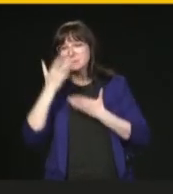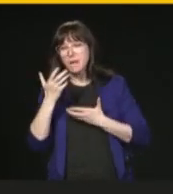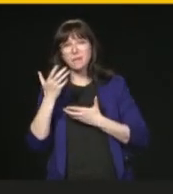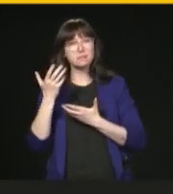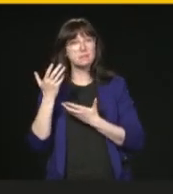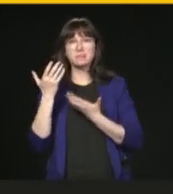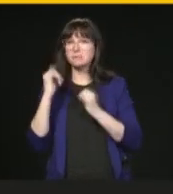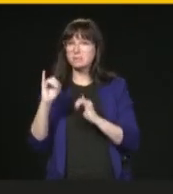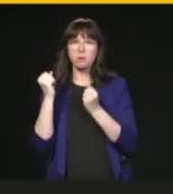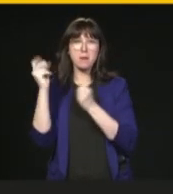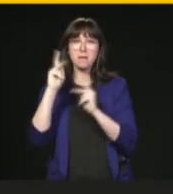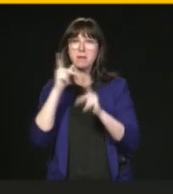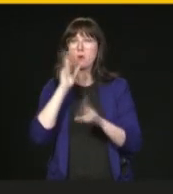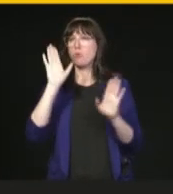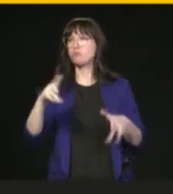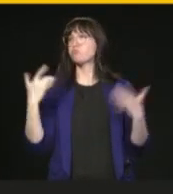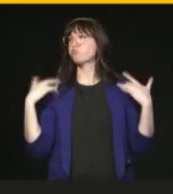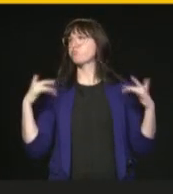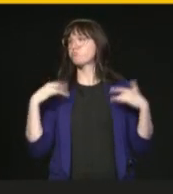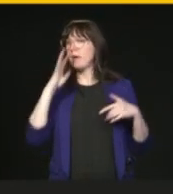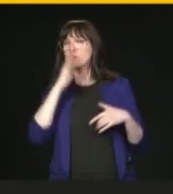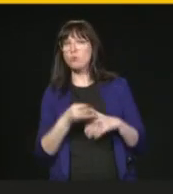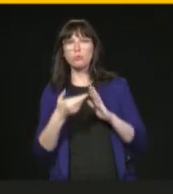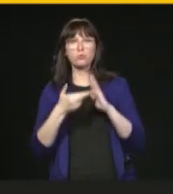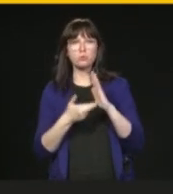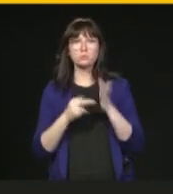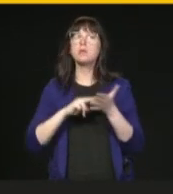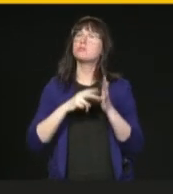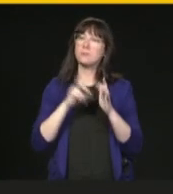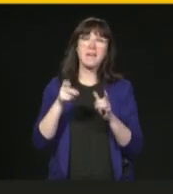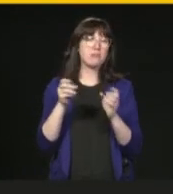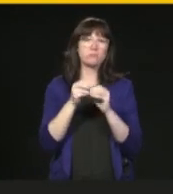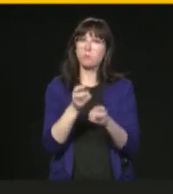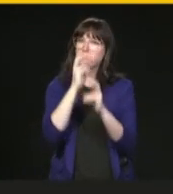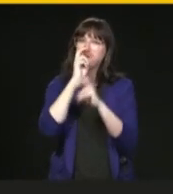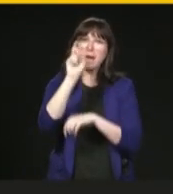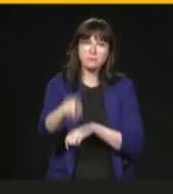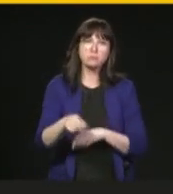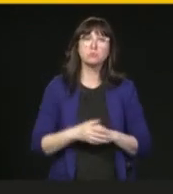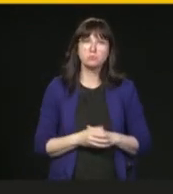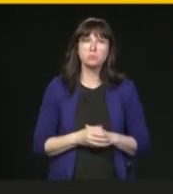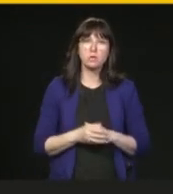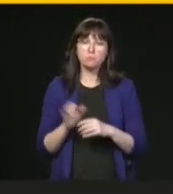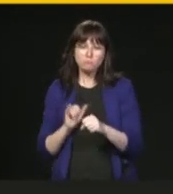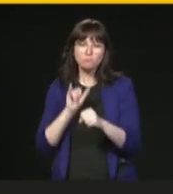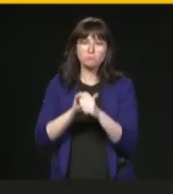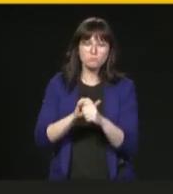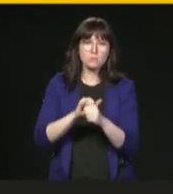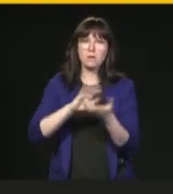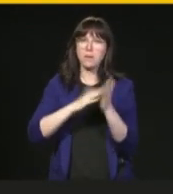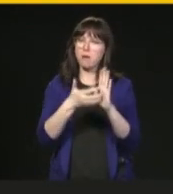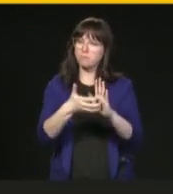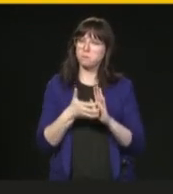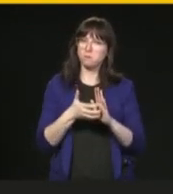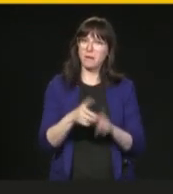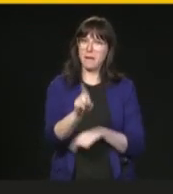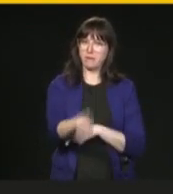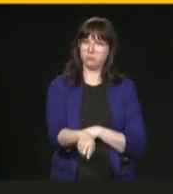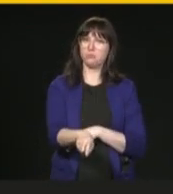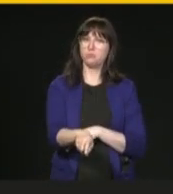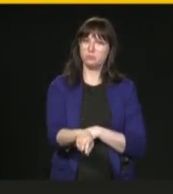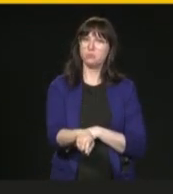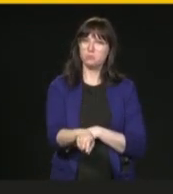too many people who have not, and that's why we have to take this further step of making quarantine mandatory